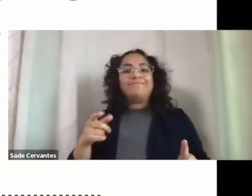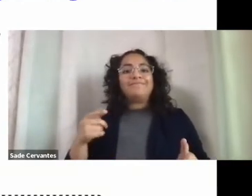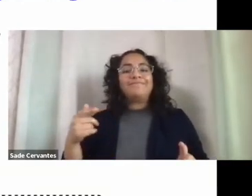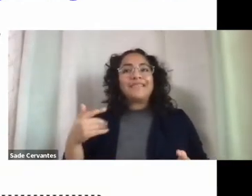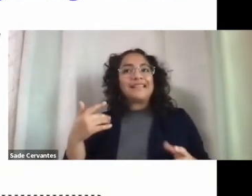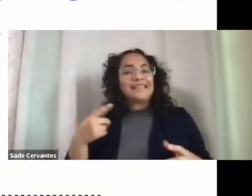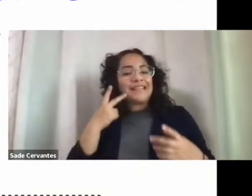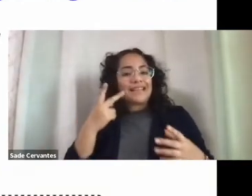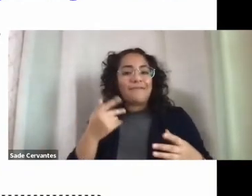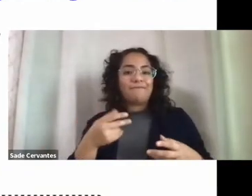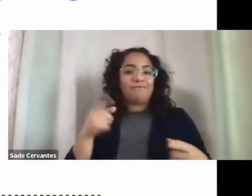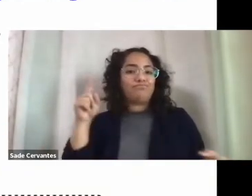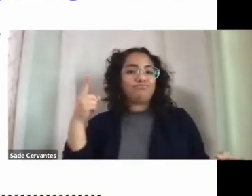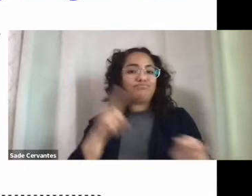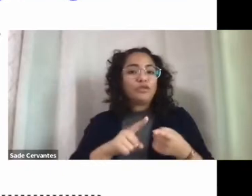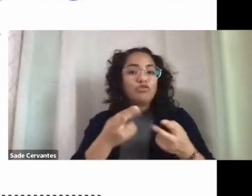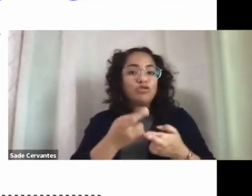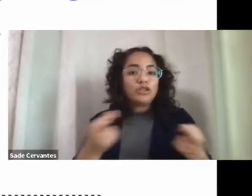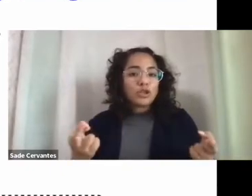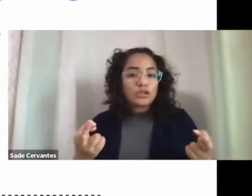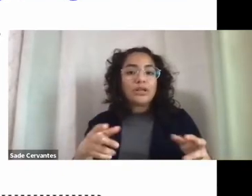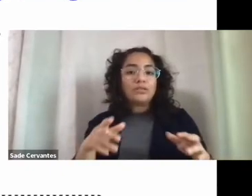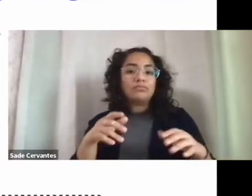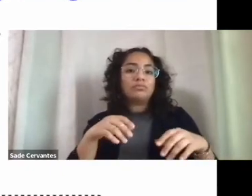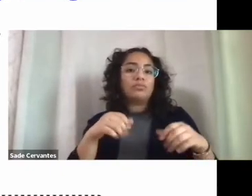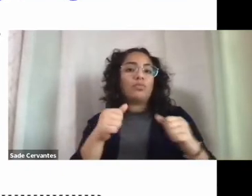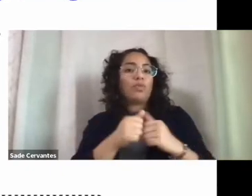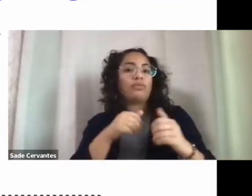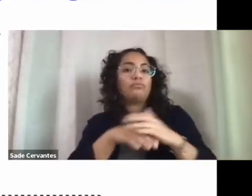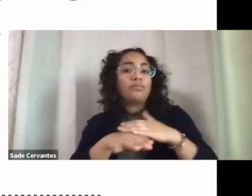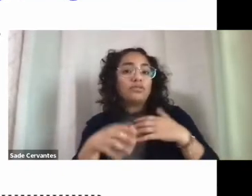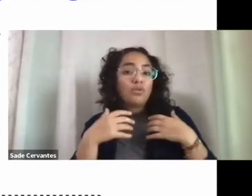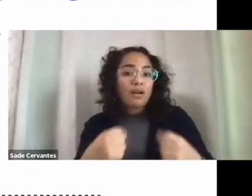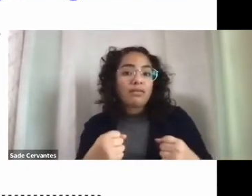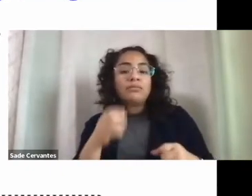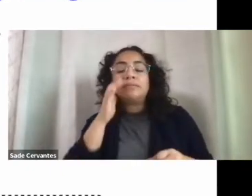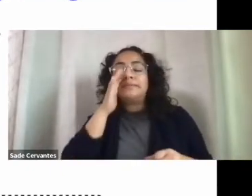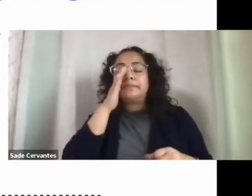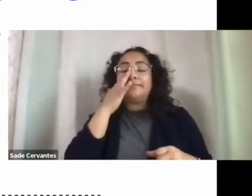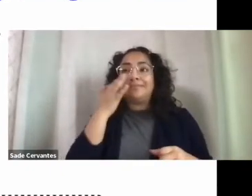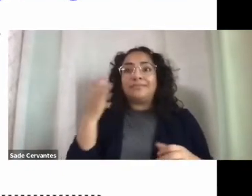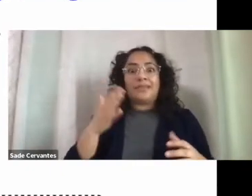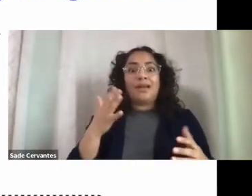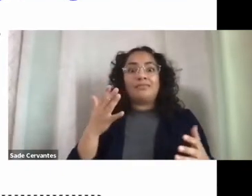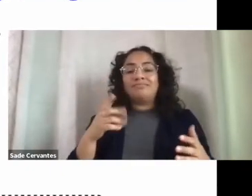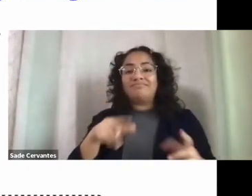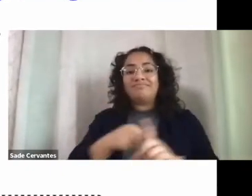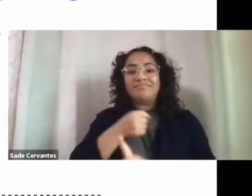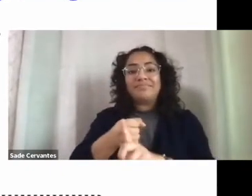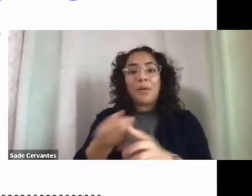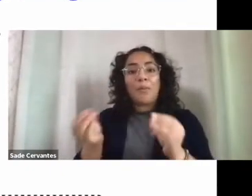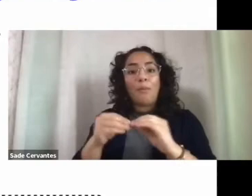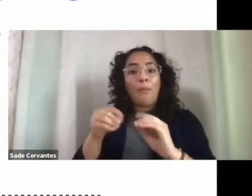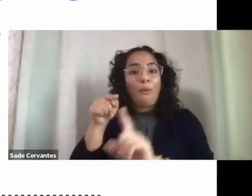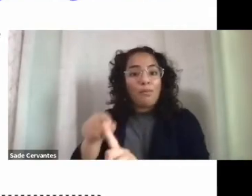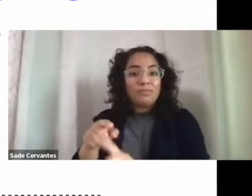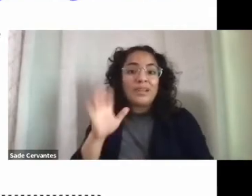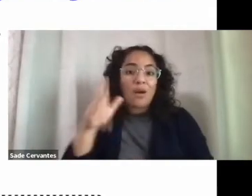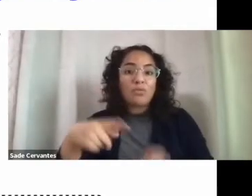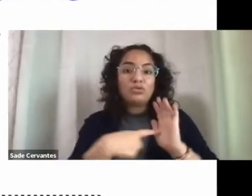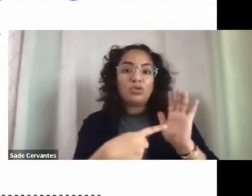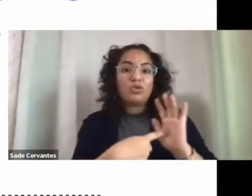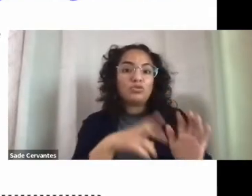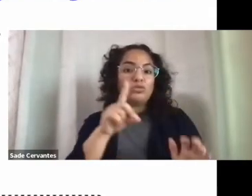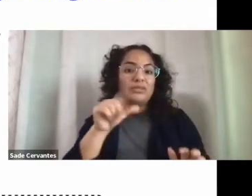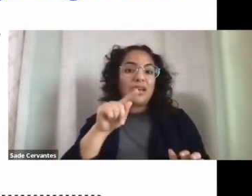resources, and less access to health might be disproportionately affected by long COVID. And then I'll show you some data that is concerning to